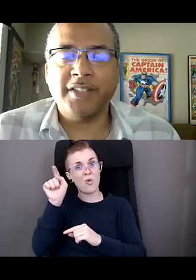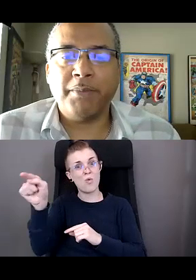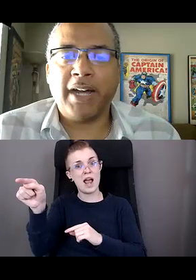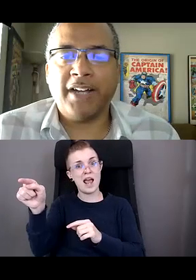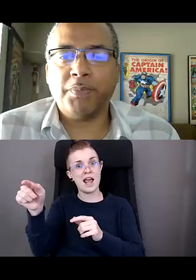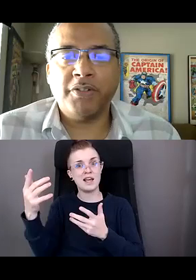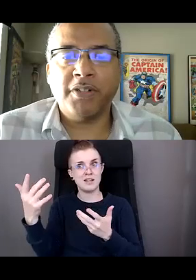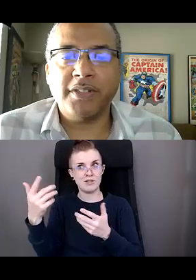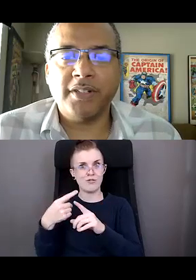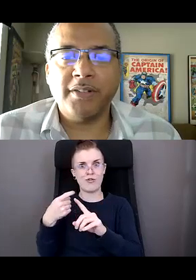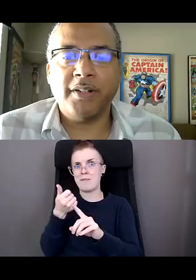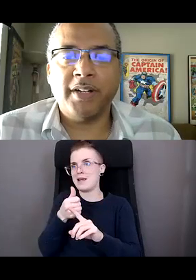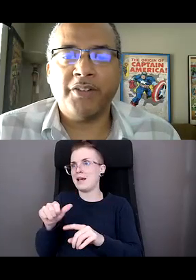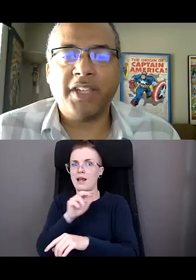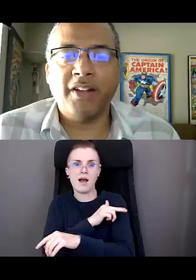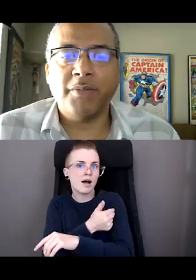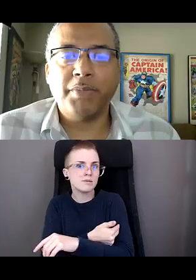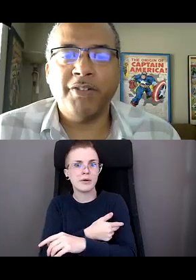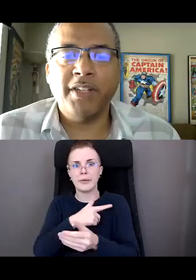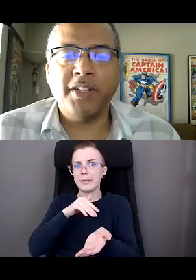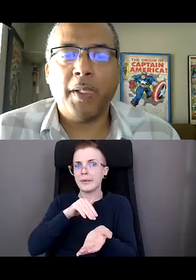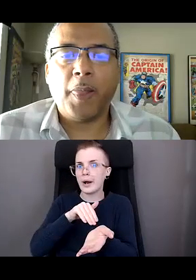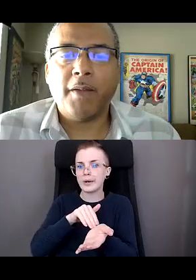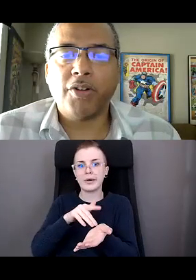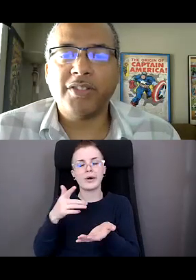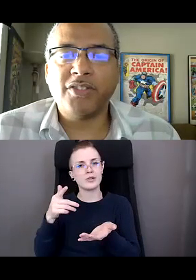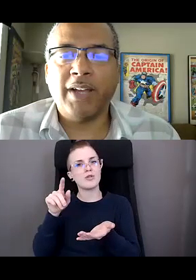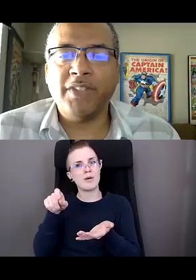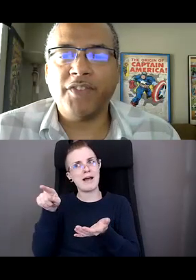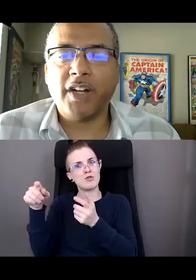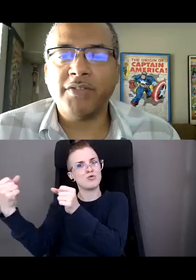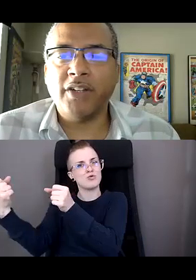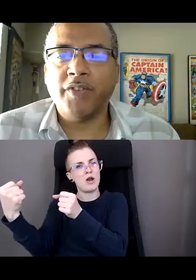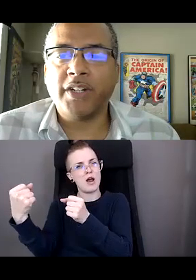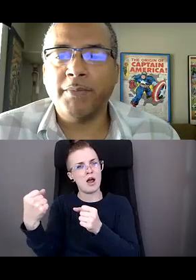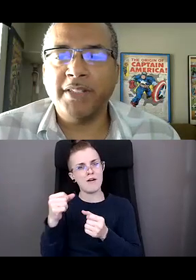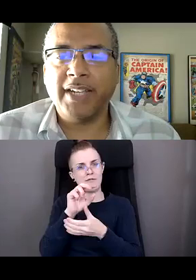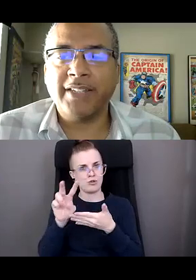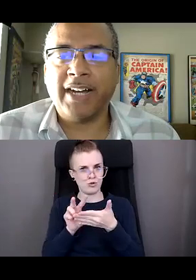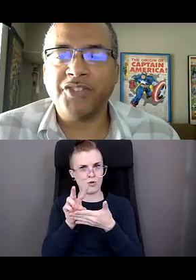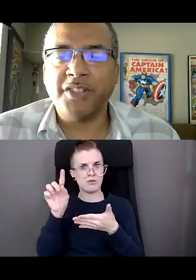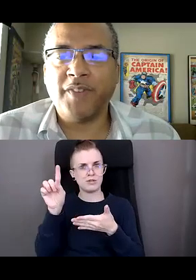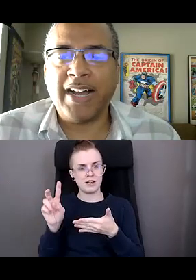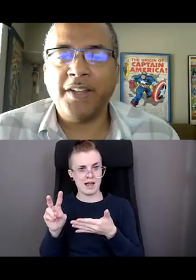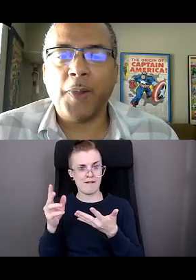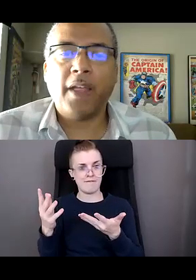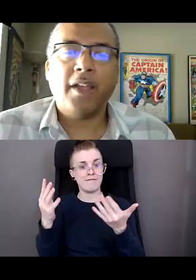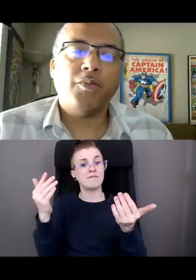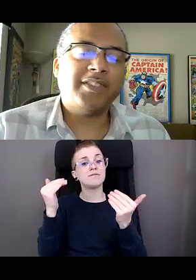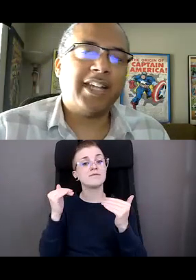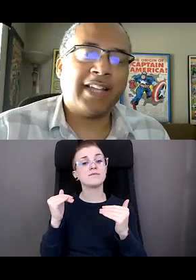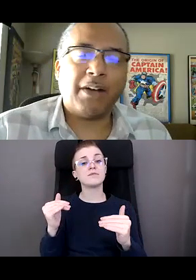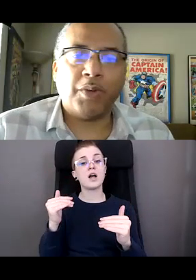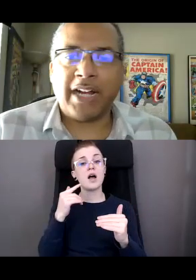any other type of hospital or healthcare, period. Persons who have difficulty overcoming the technology divide.